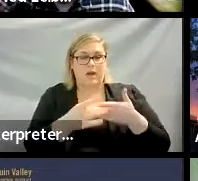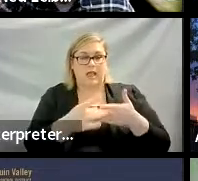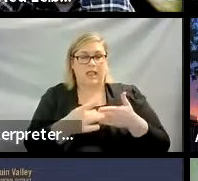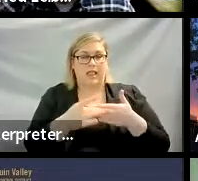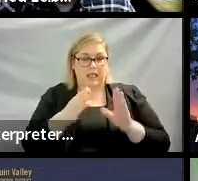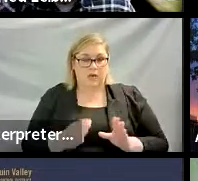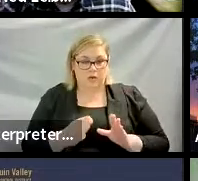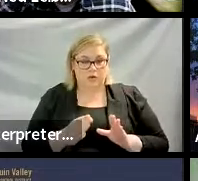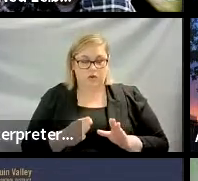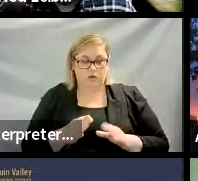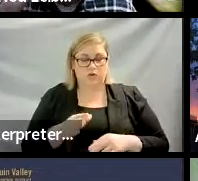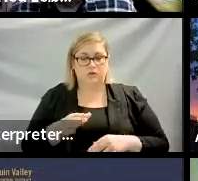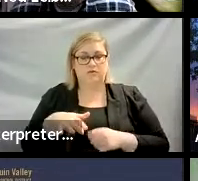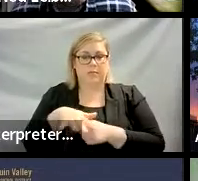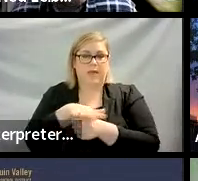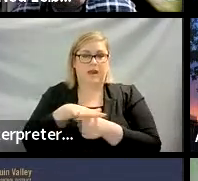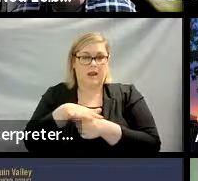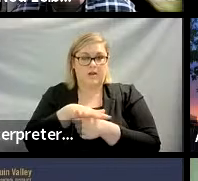well.